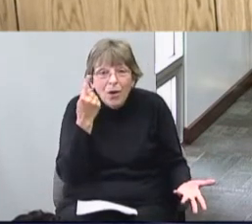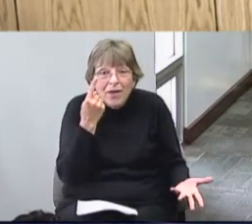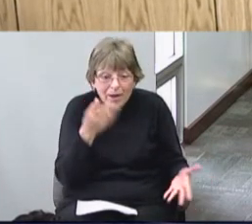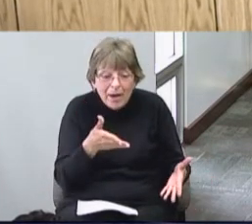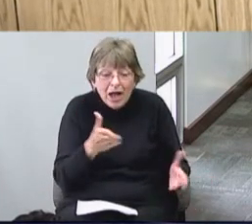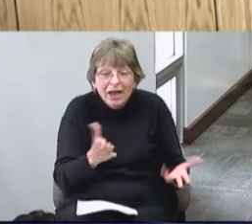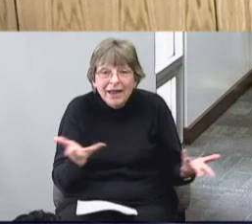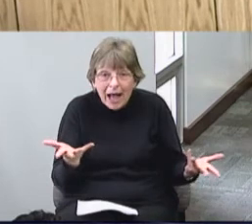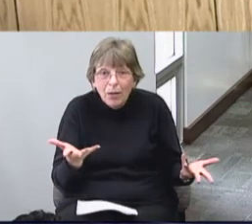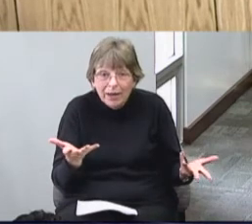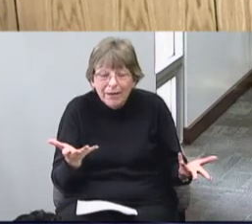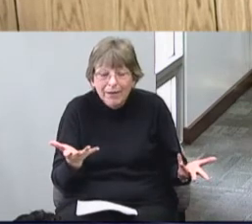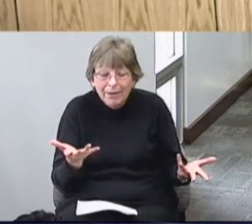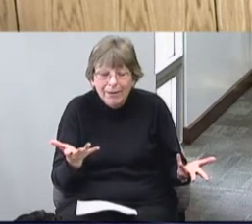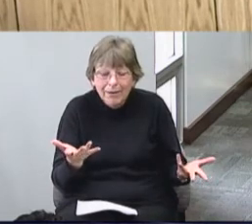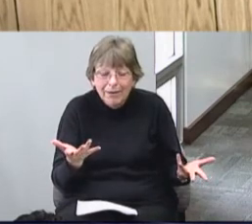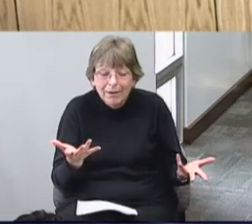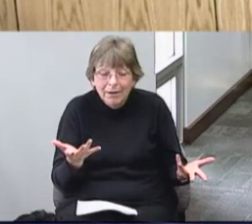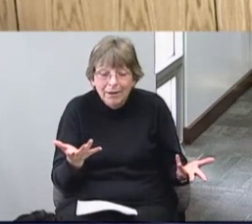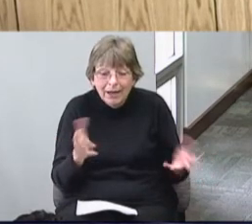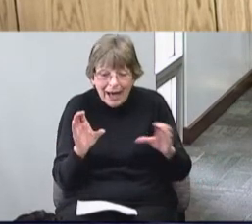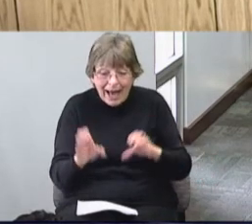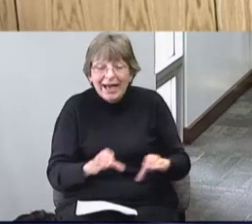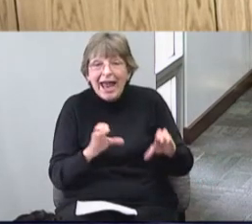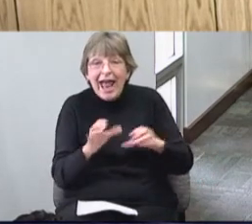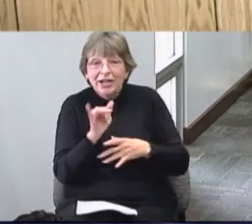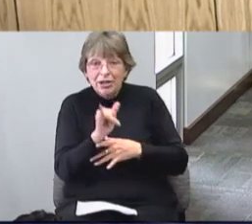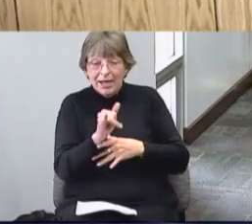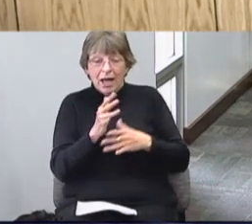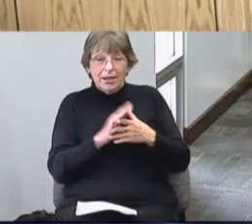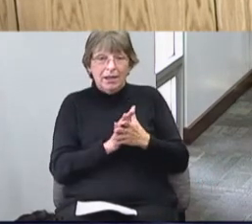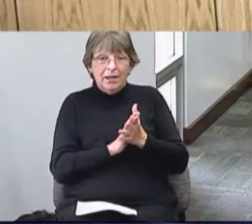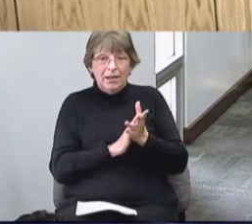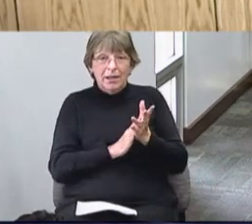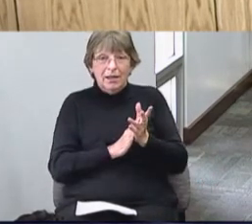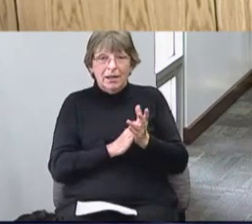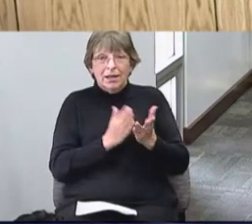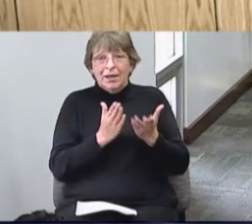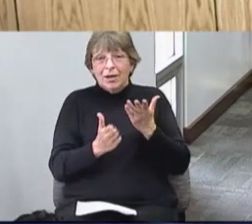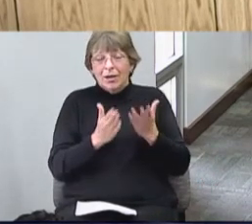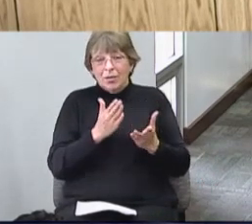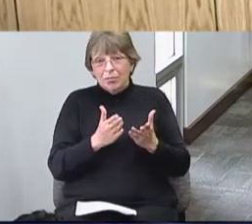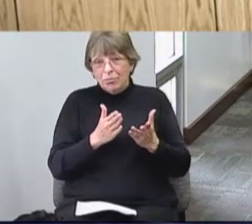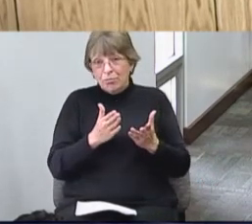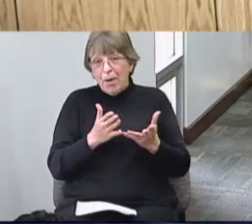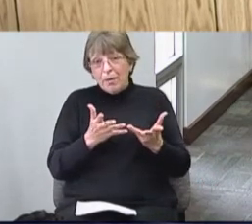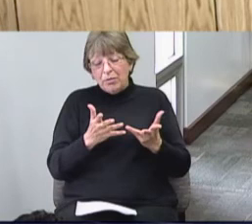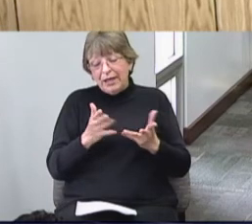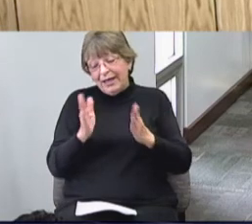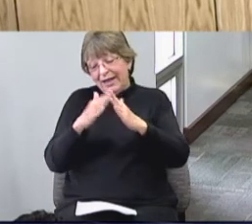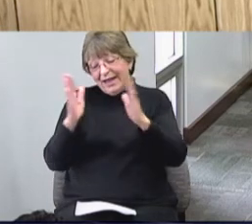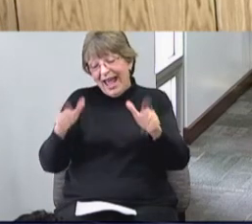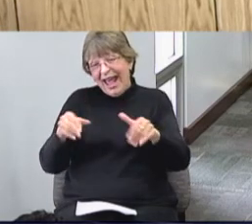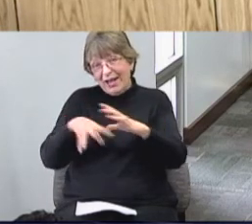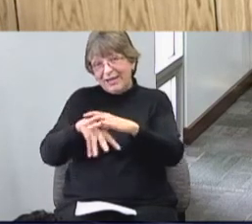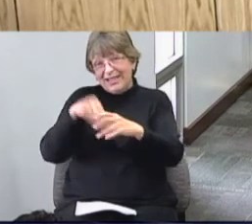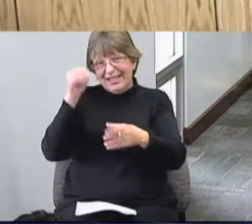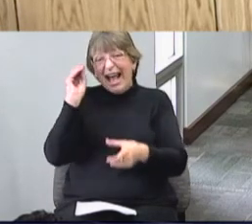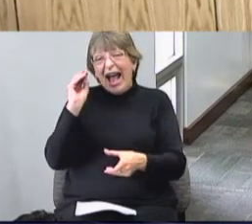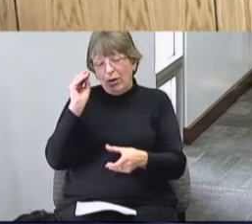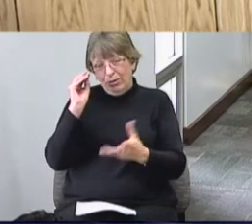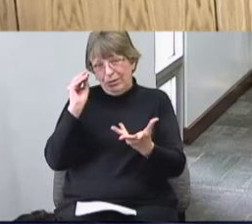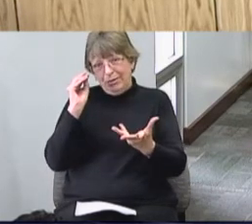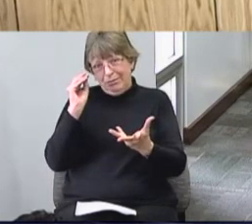allowing an action that probably takes a piece of property out of consideration as a